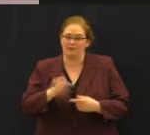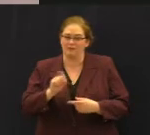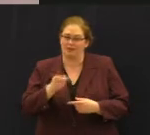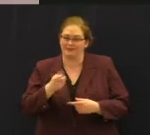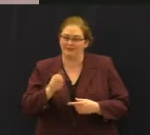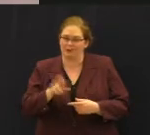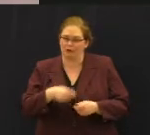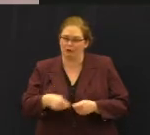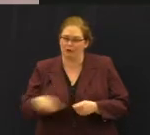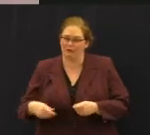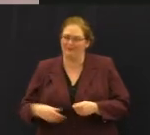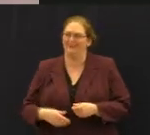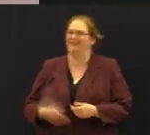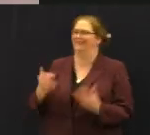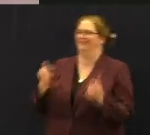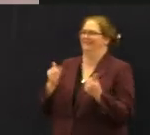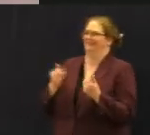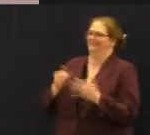ahead.